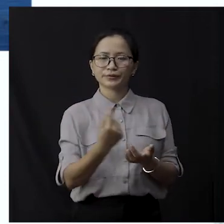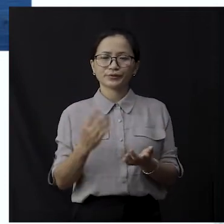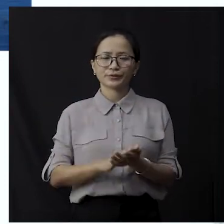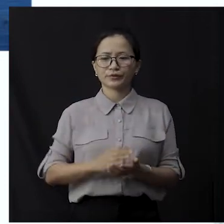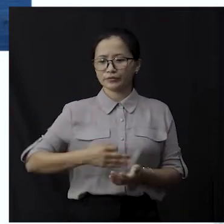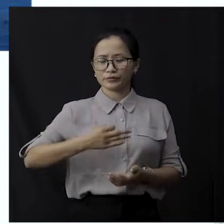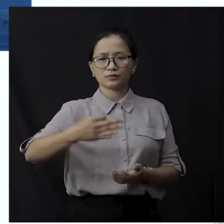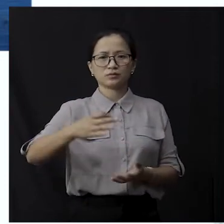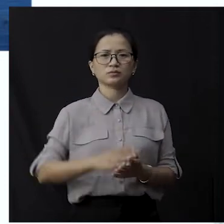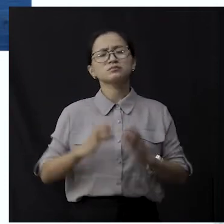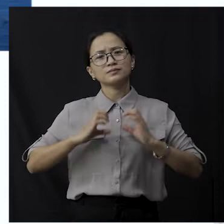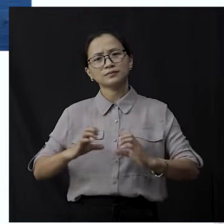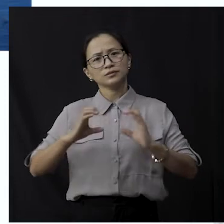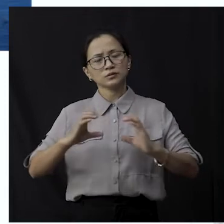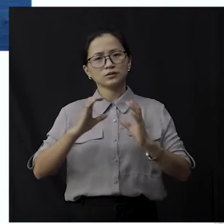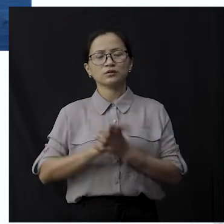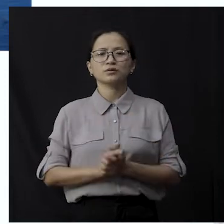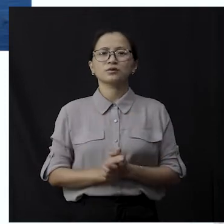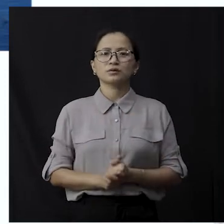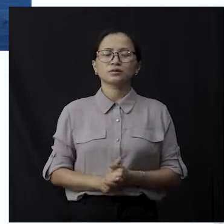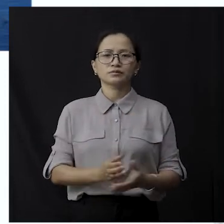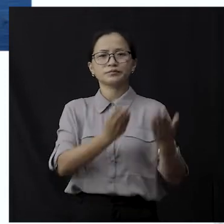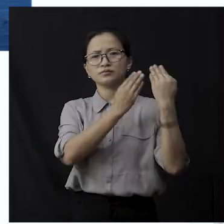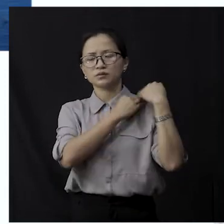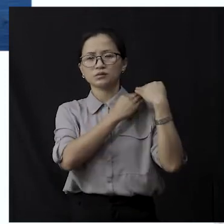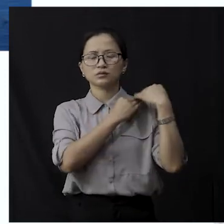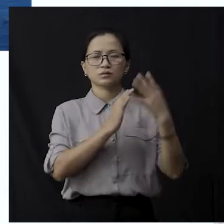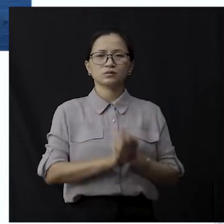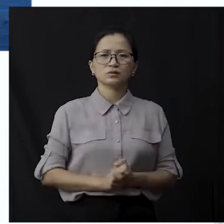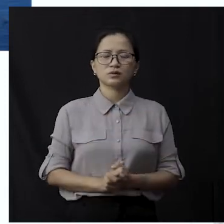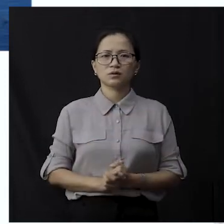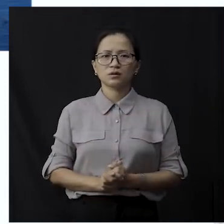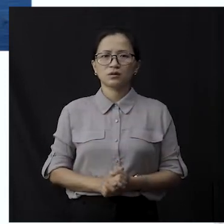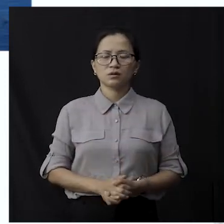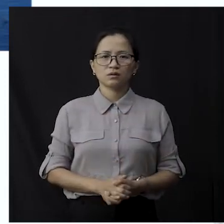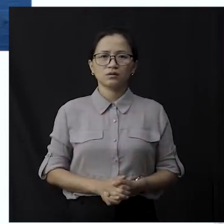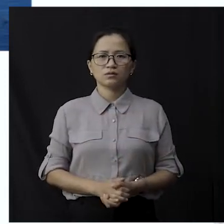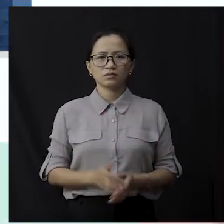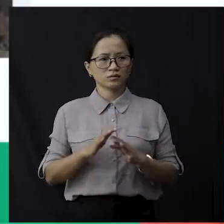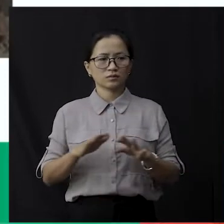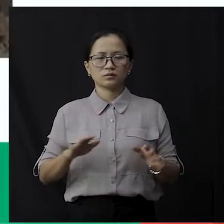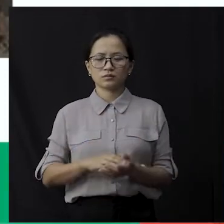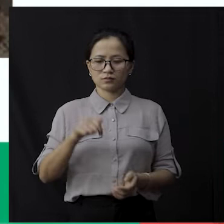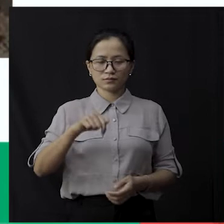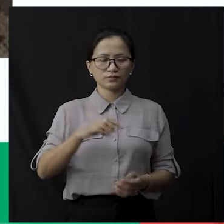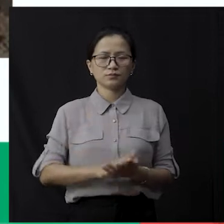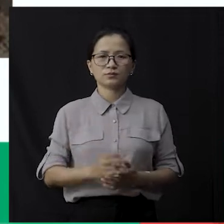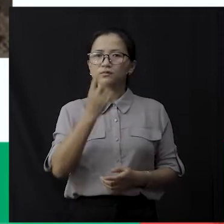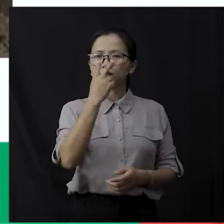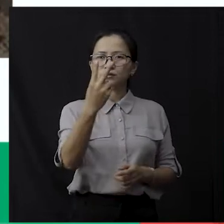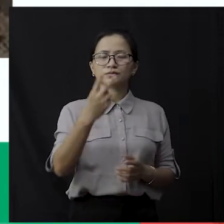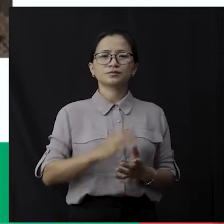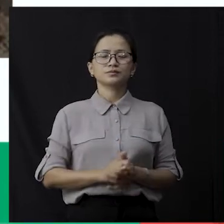care of these natural features is our responsibility. Okay? So students, now you can